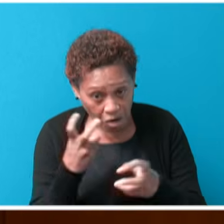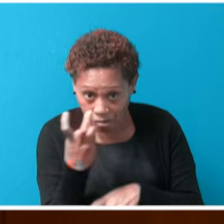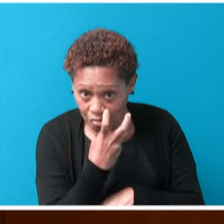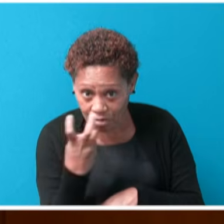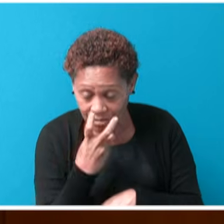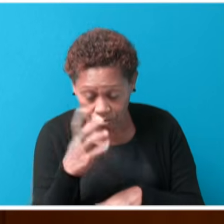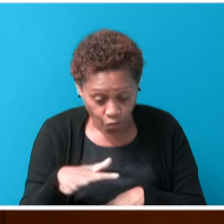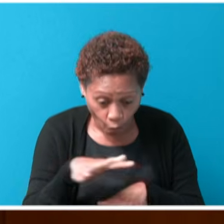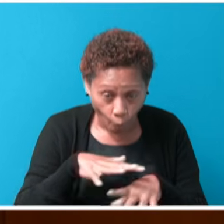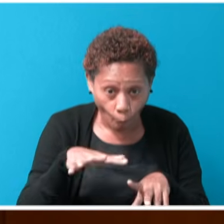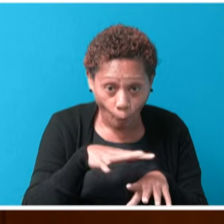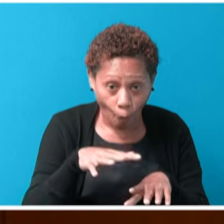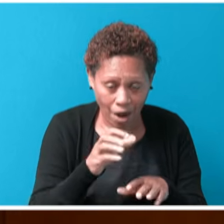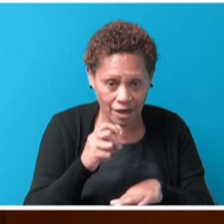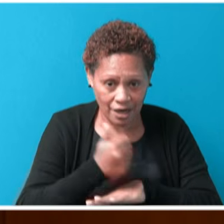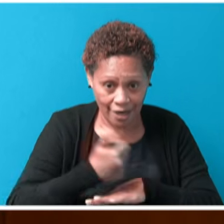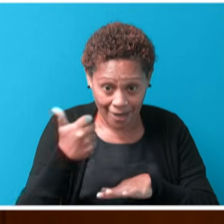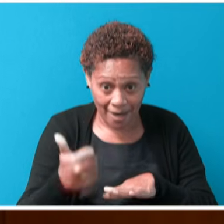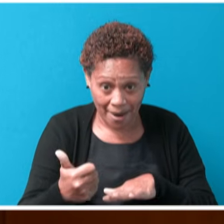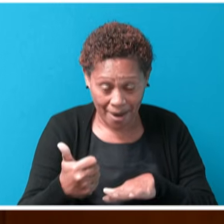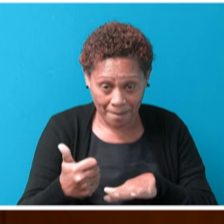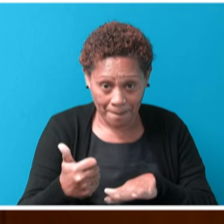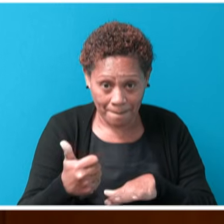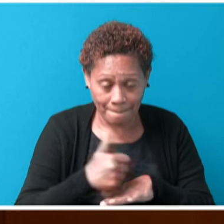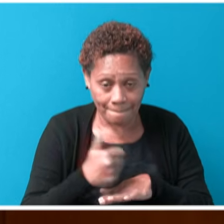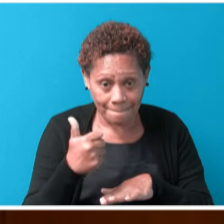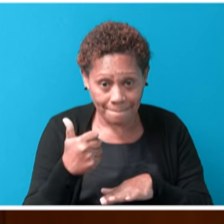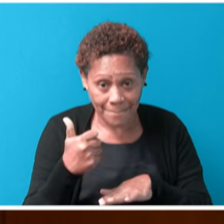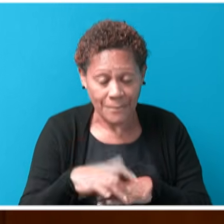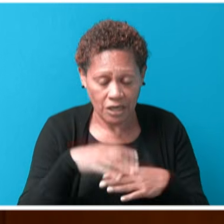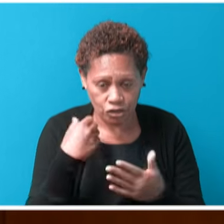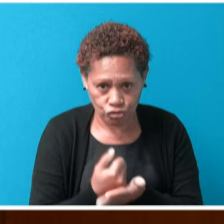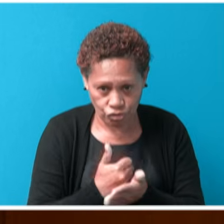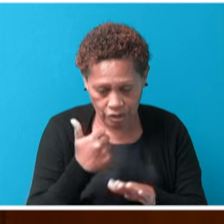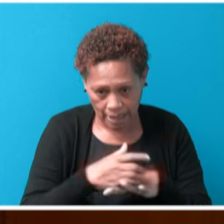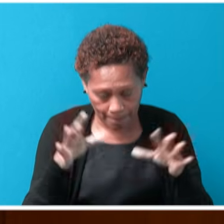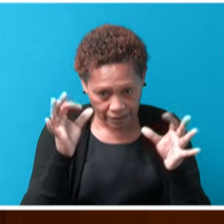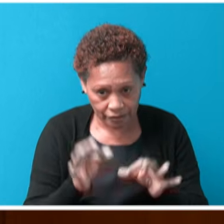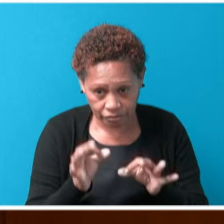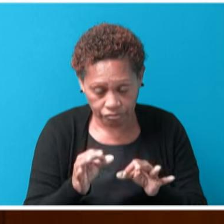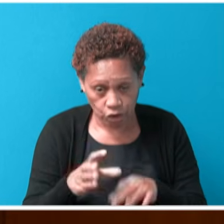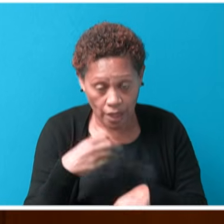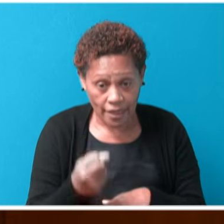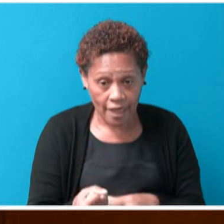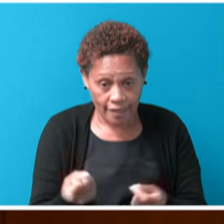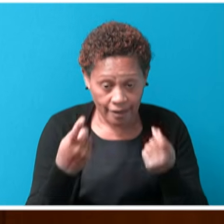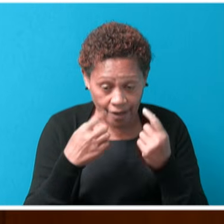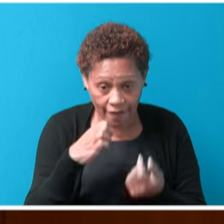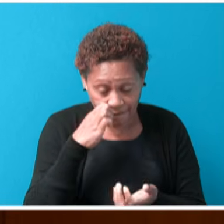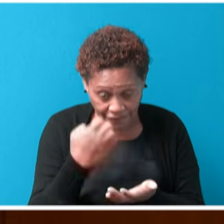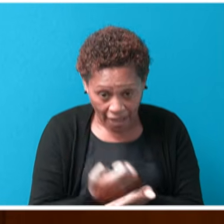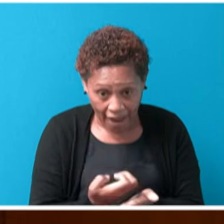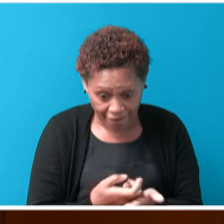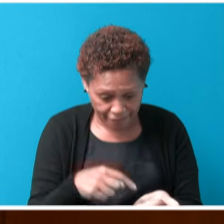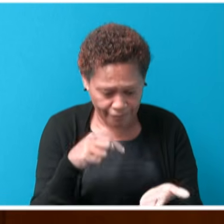whole-of-government coordination mechanisms. It ensures that government decisions are evidence-based, fiscally